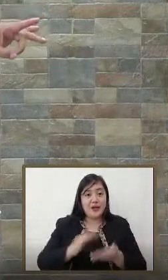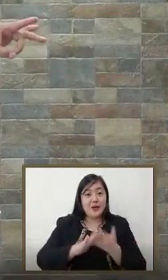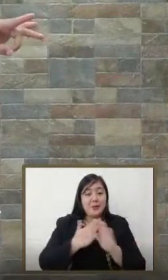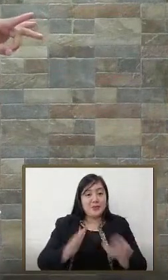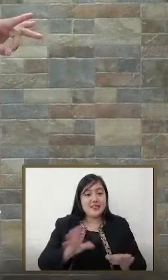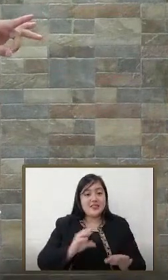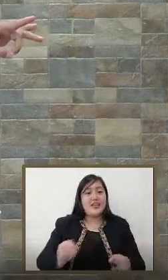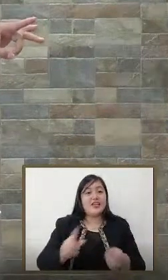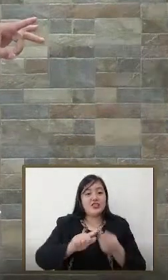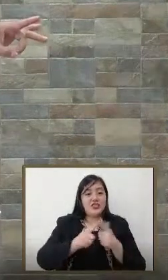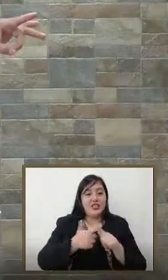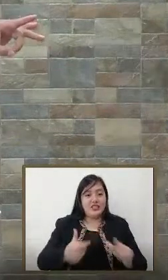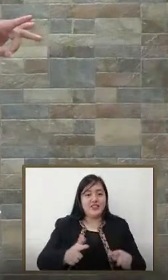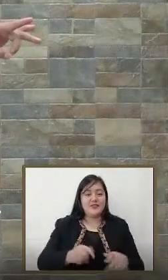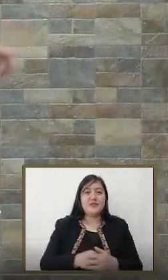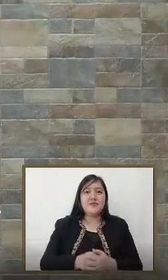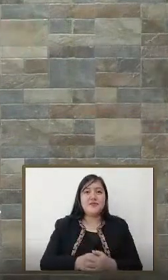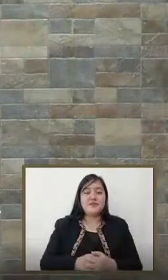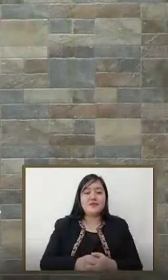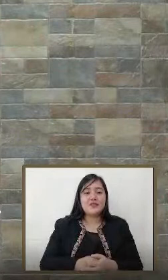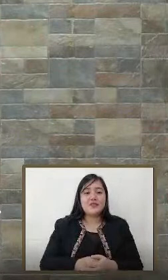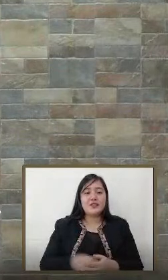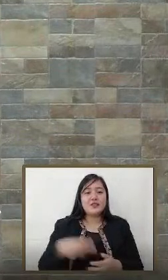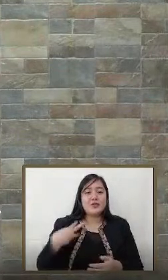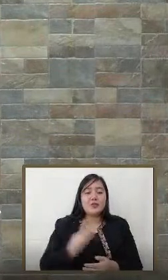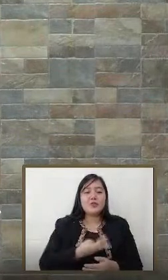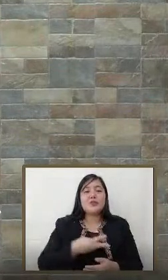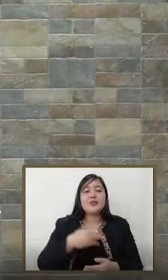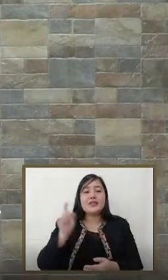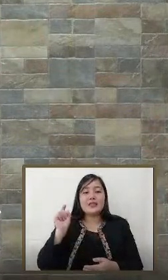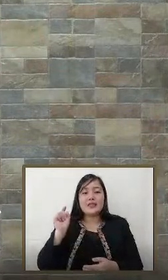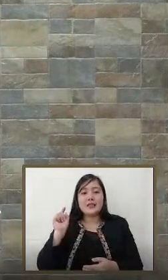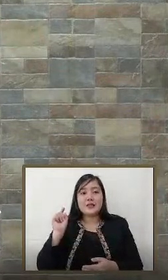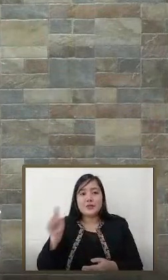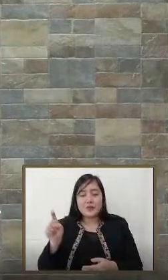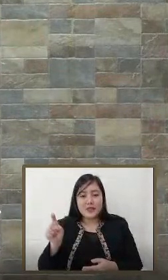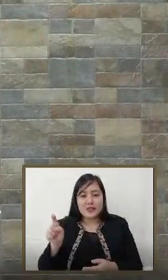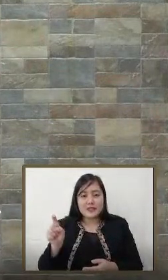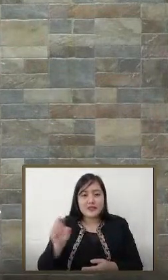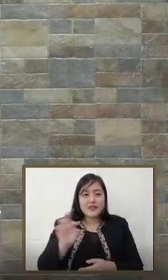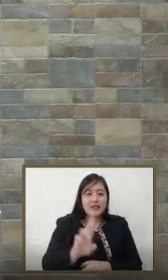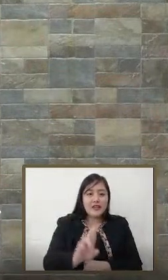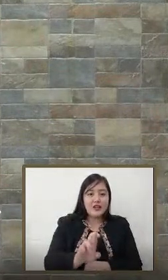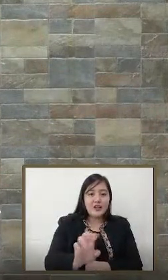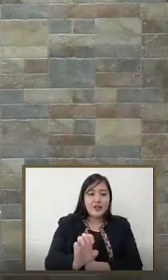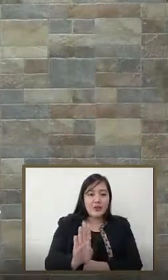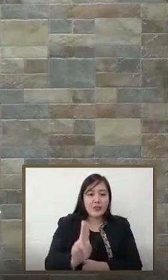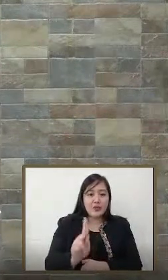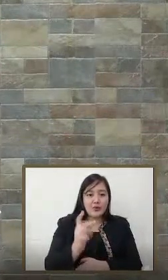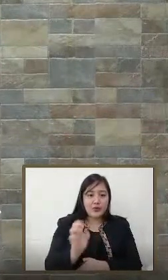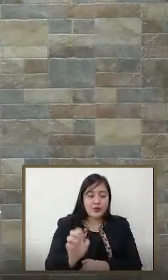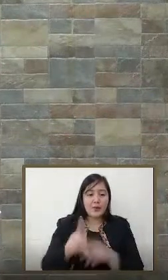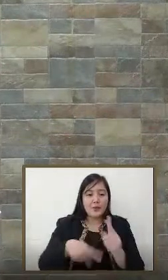You understand that? Sometimes we need to rebuke people just to wake him up or wake her up.